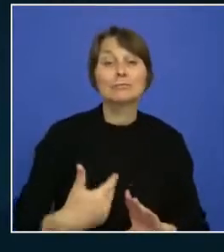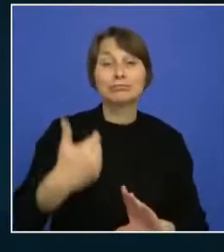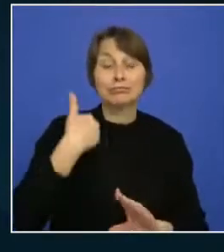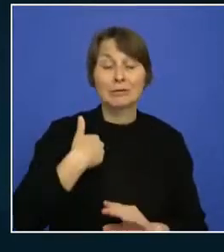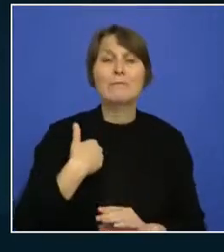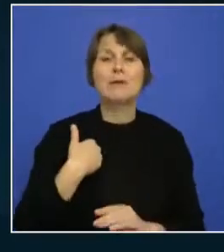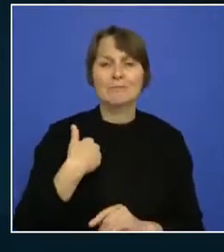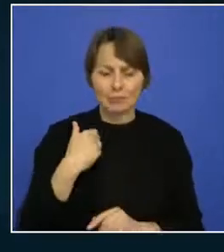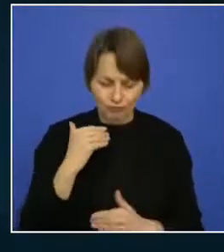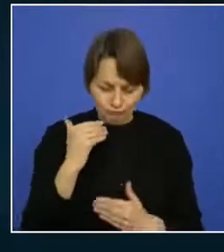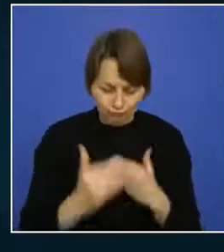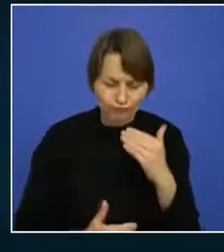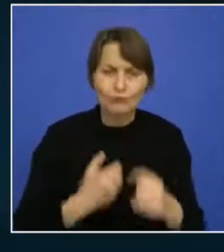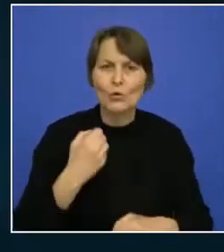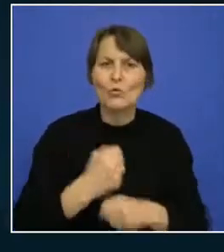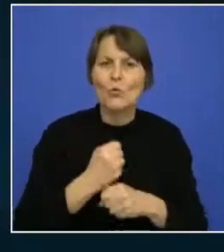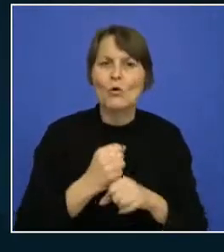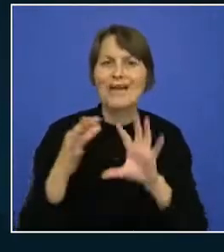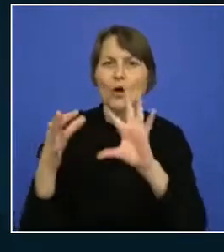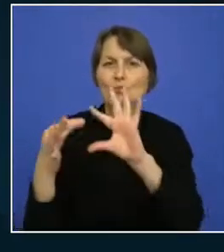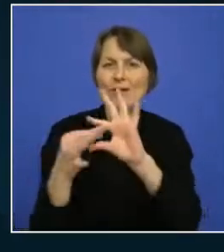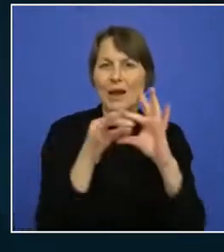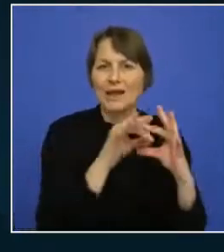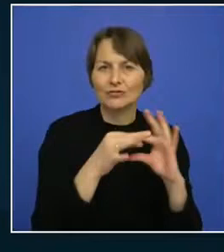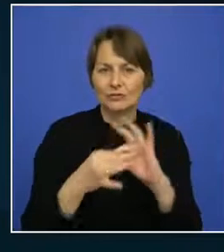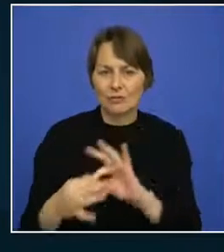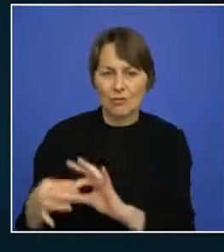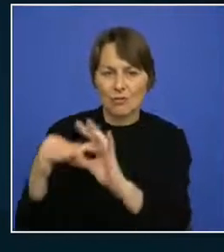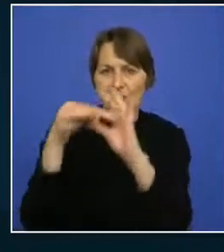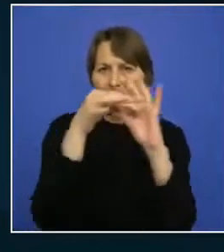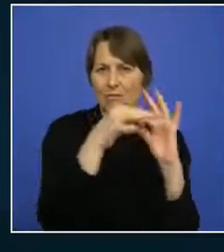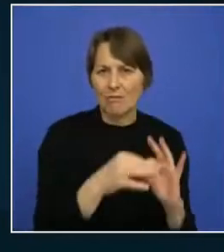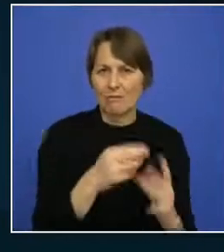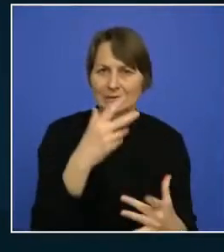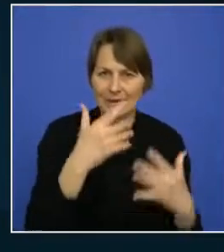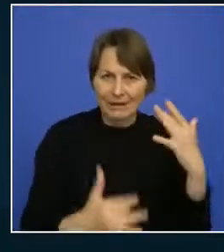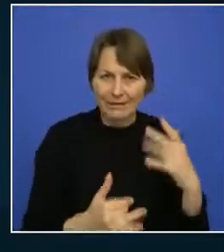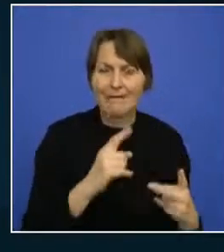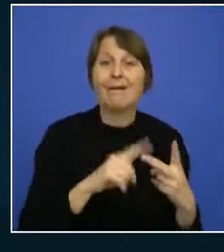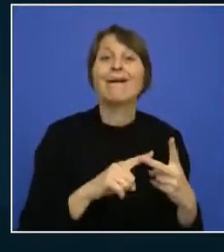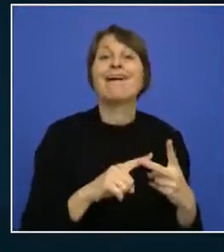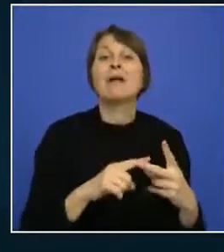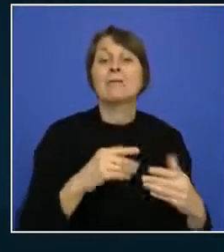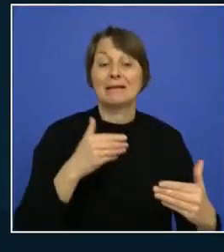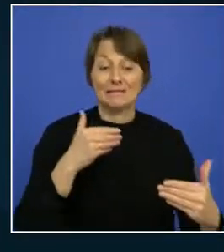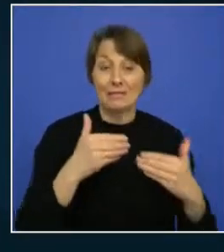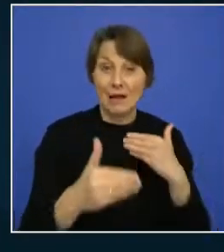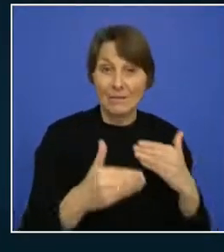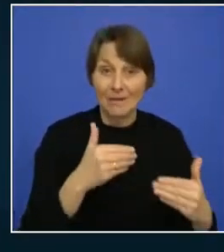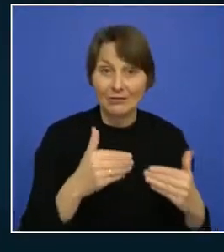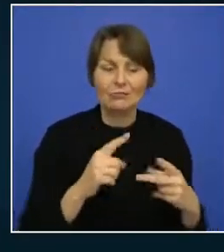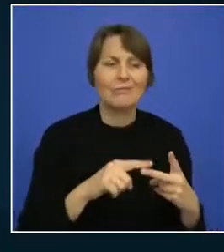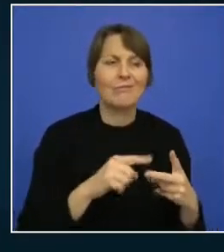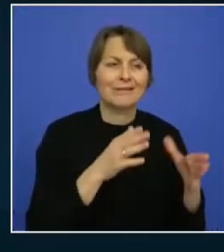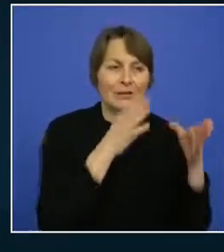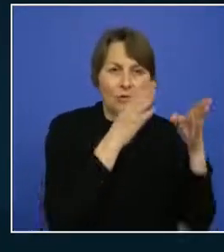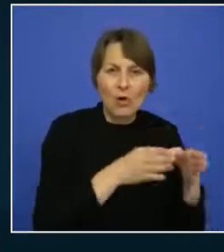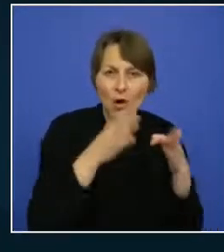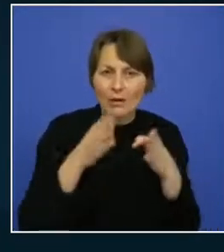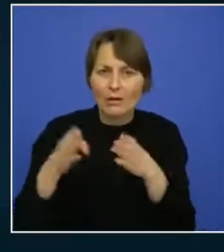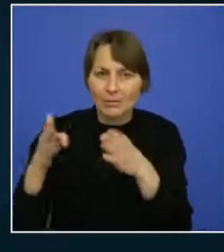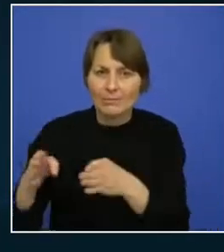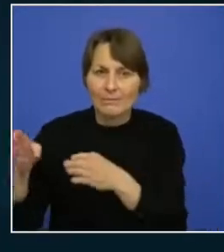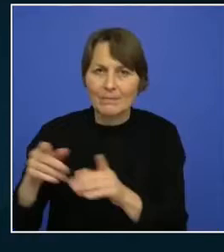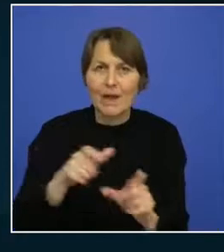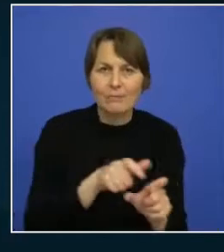it matured into dimensional, and, then you've got columnar databases, all the things about data.